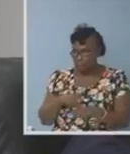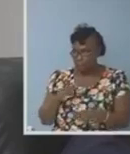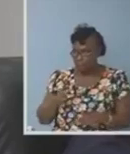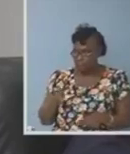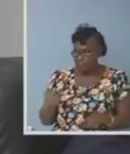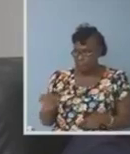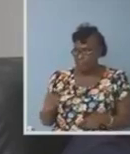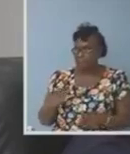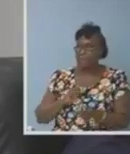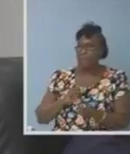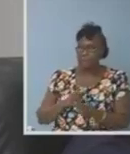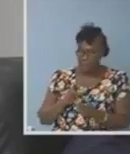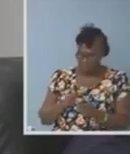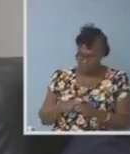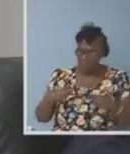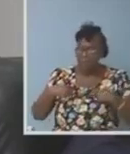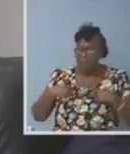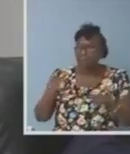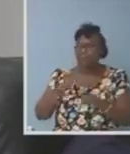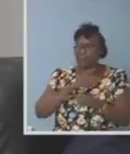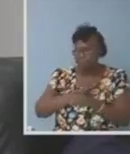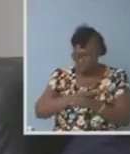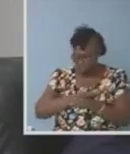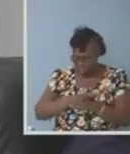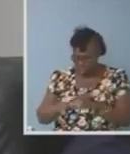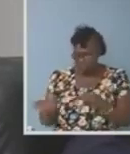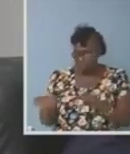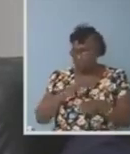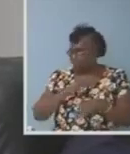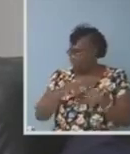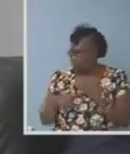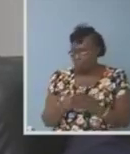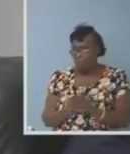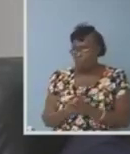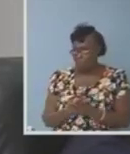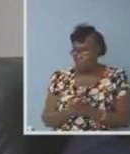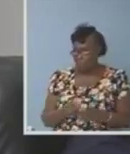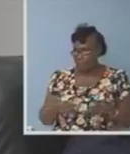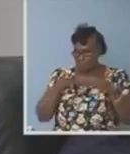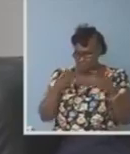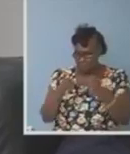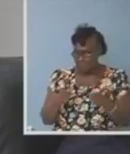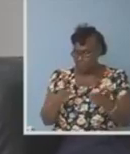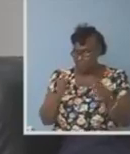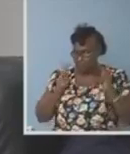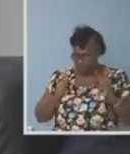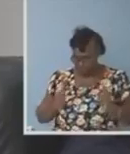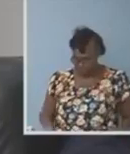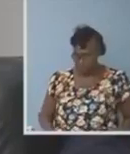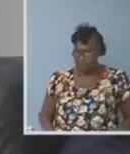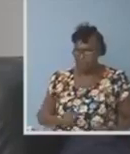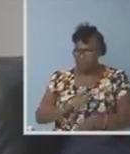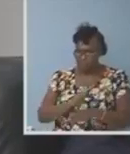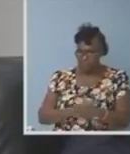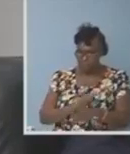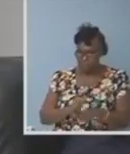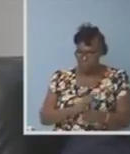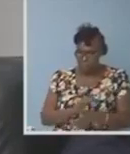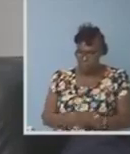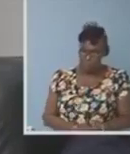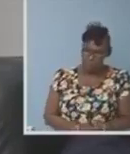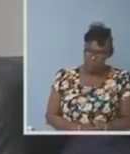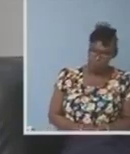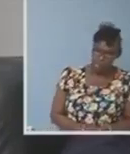PPE, there's adequate supply of all types of PPE for the personnel to use. Okay. I